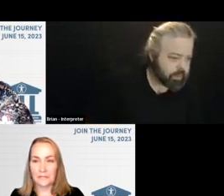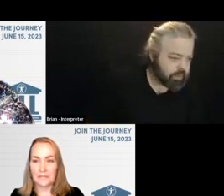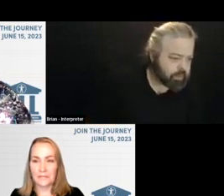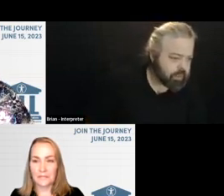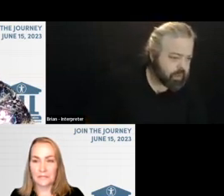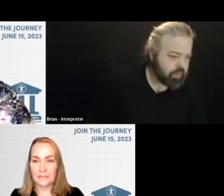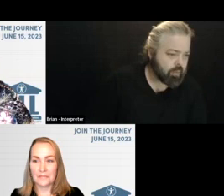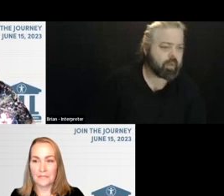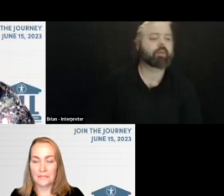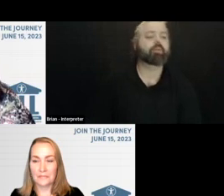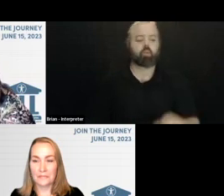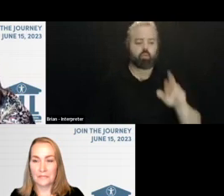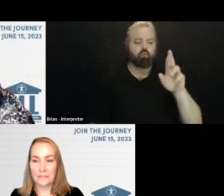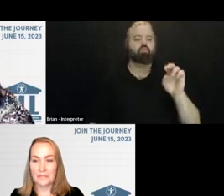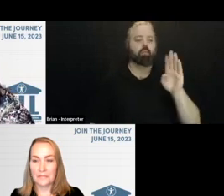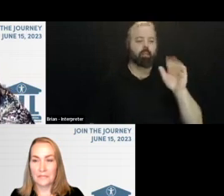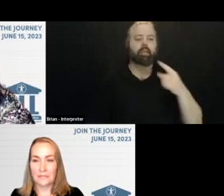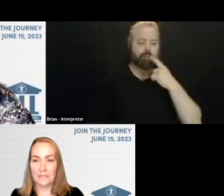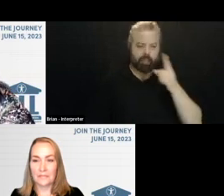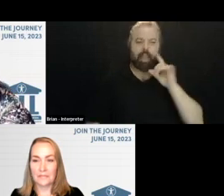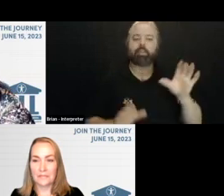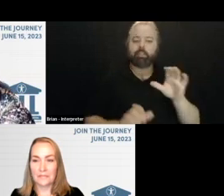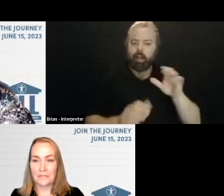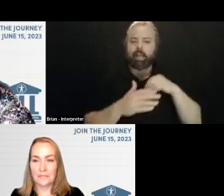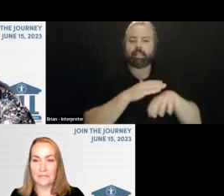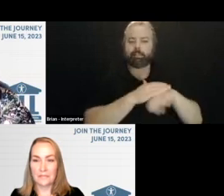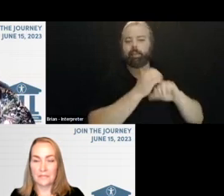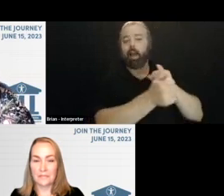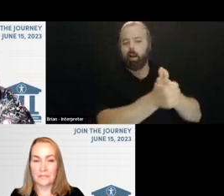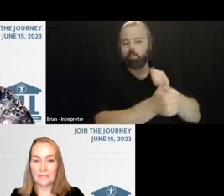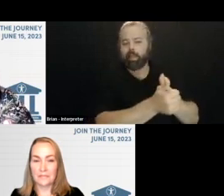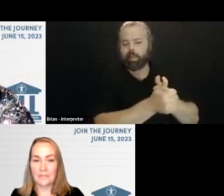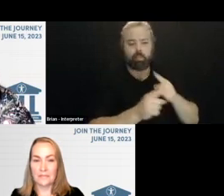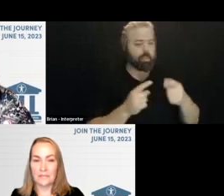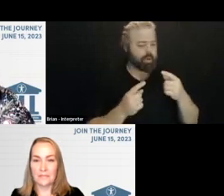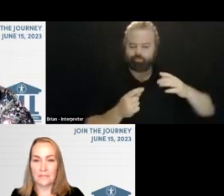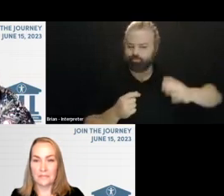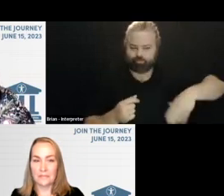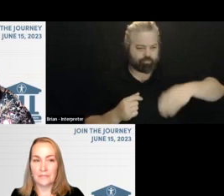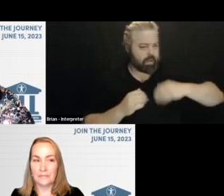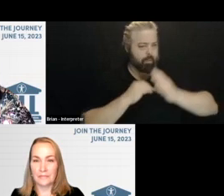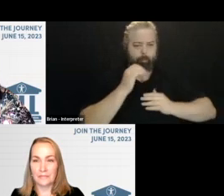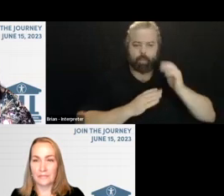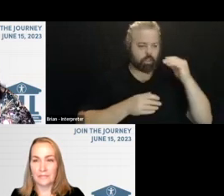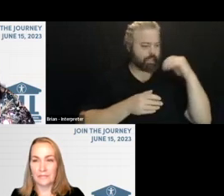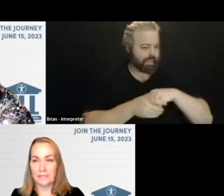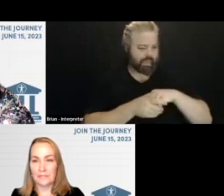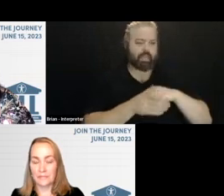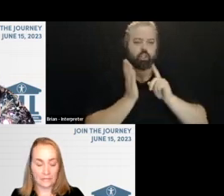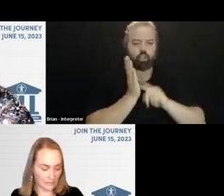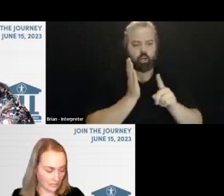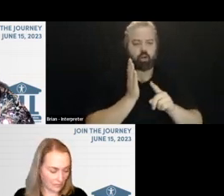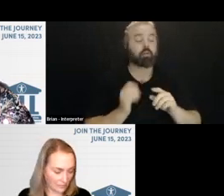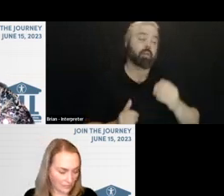Rebecca's mentioning that they have done a lot of accessibility updates in Access, but they don't currently have a built-in accessibility checker. And Microsoft